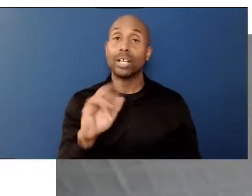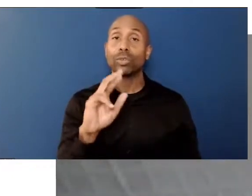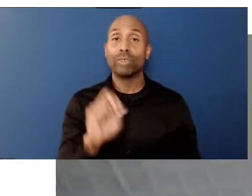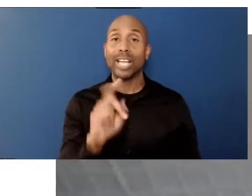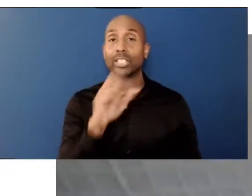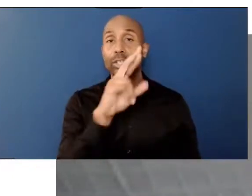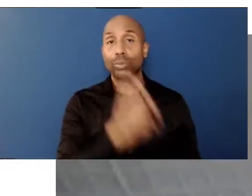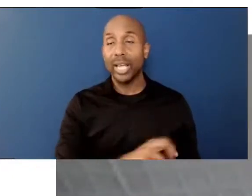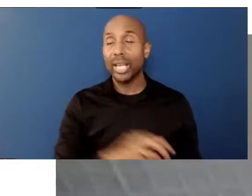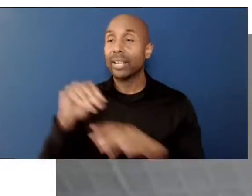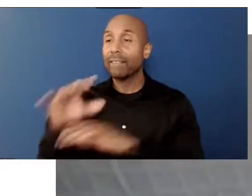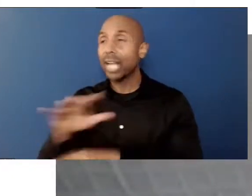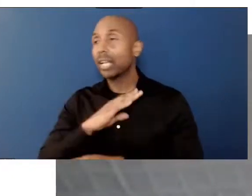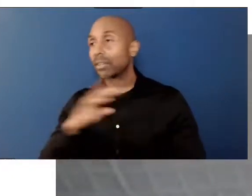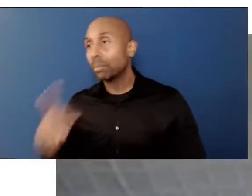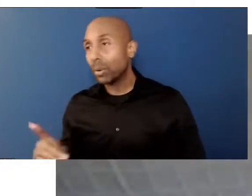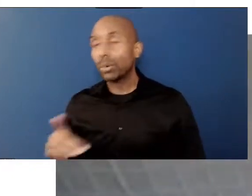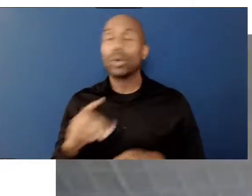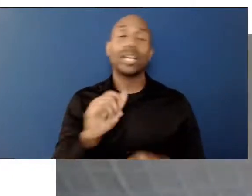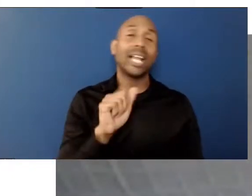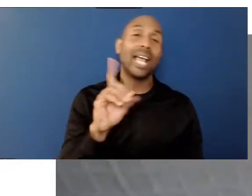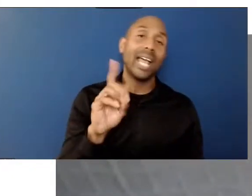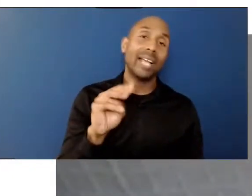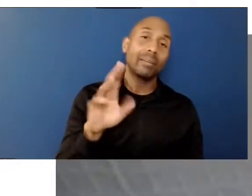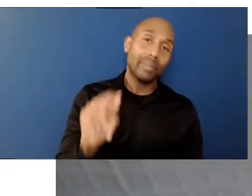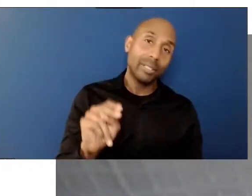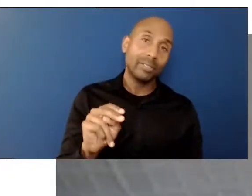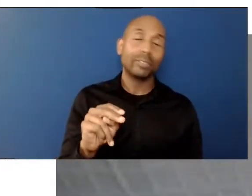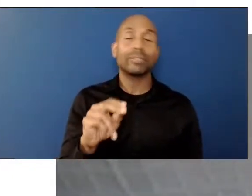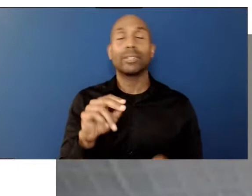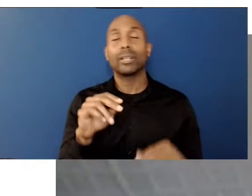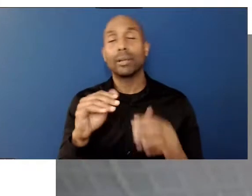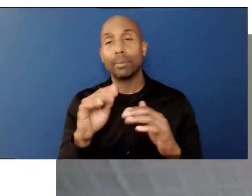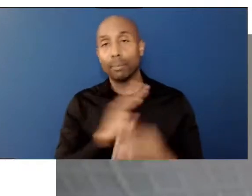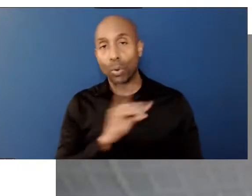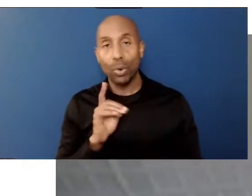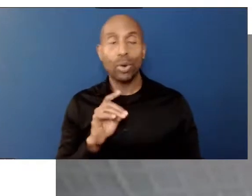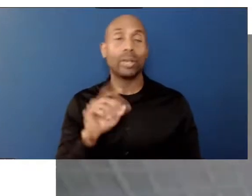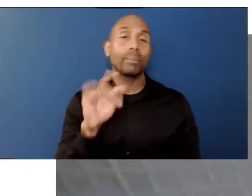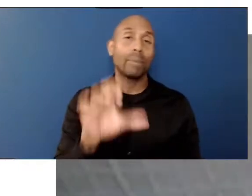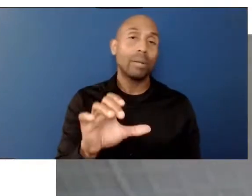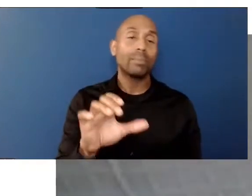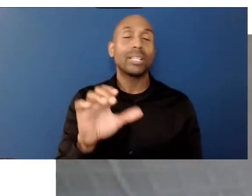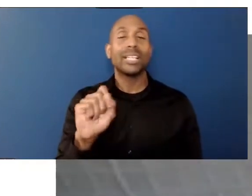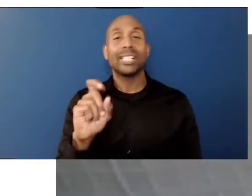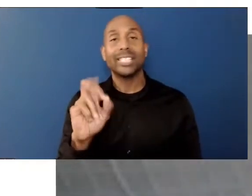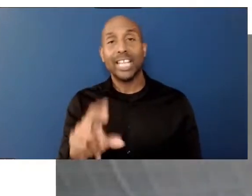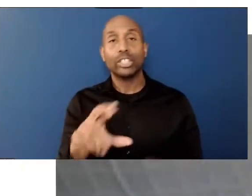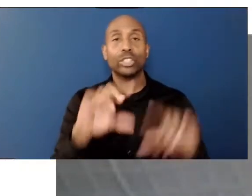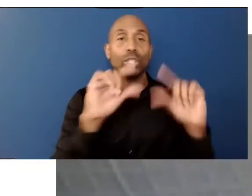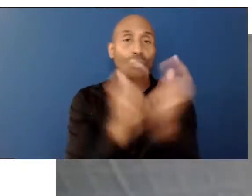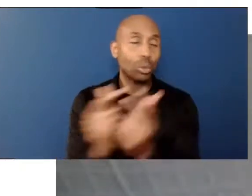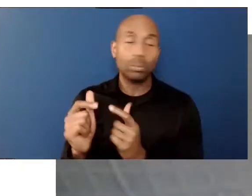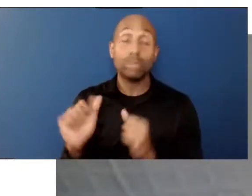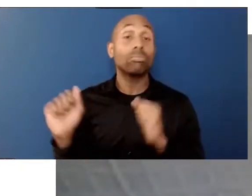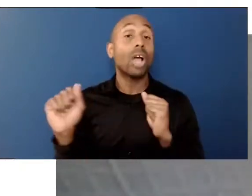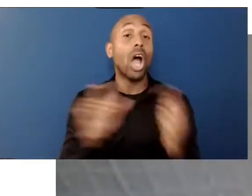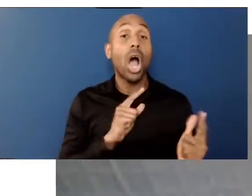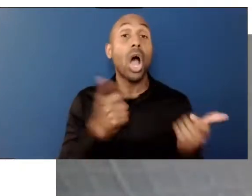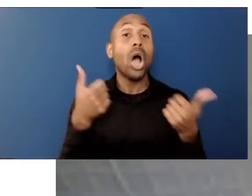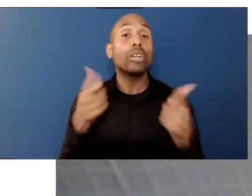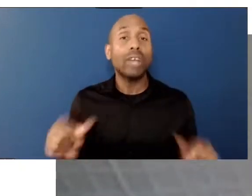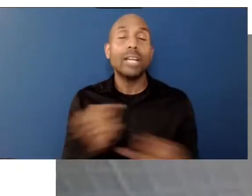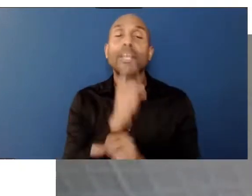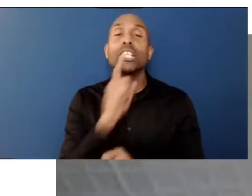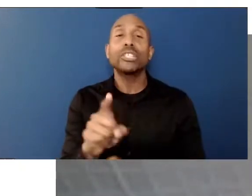government levels, public sector bodies, everybody is really trying to not make the decisions based on what they think is best,